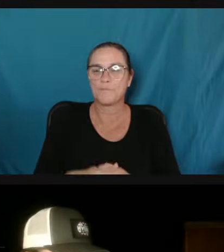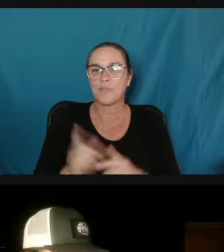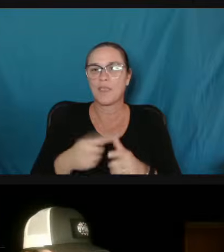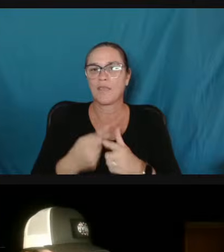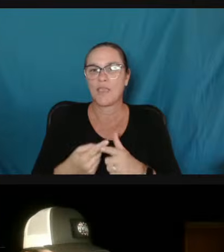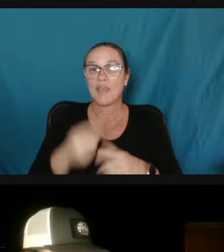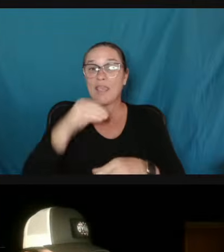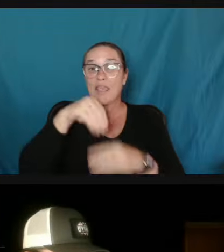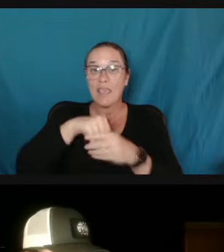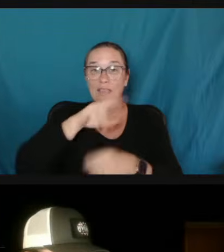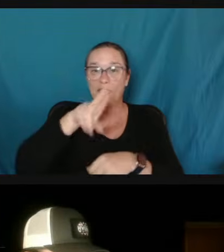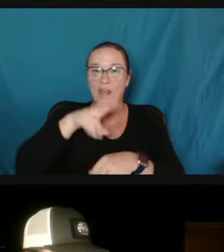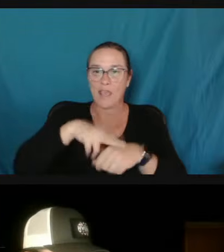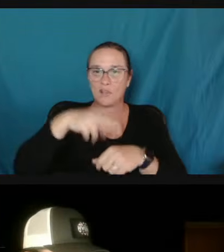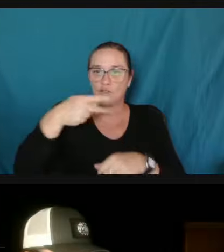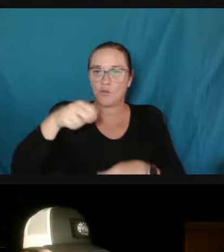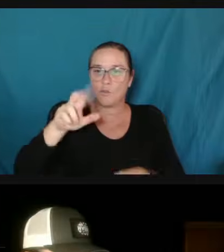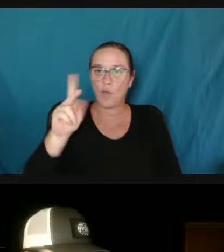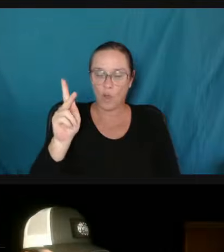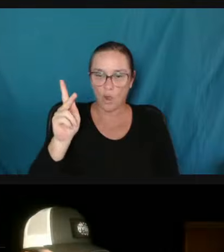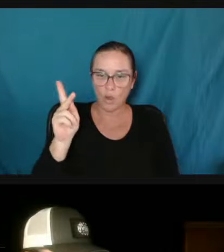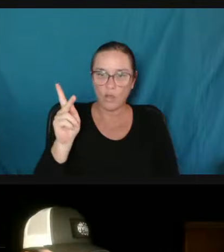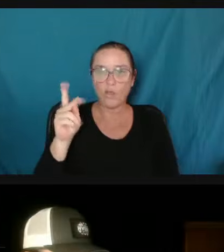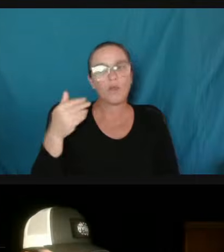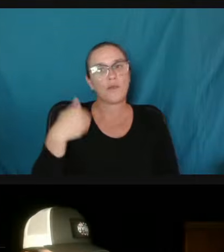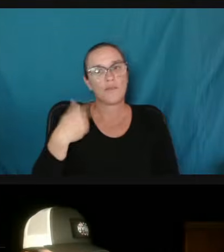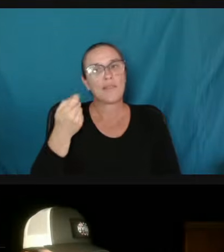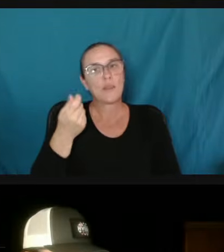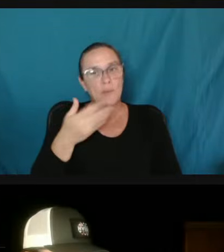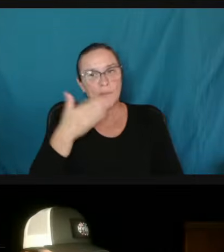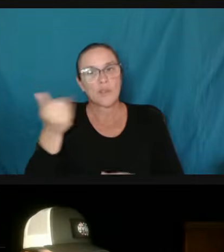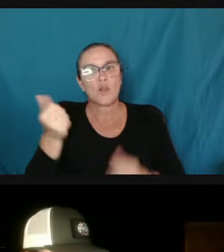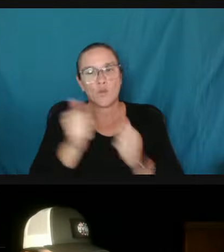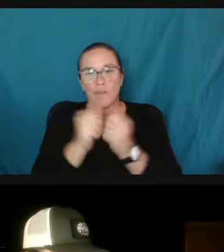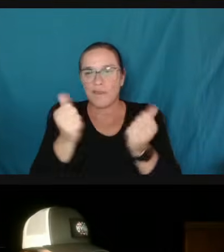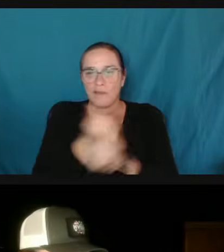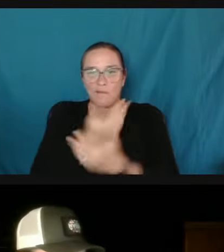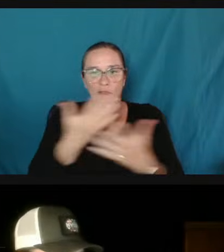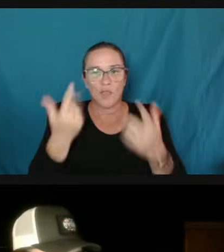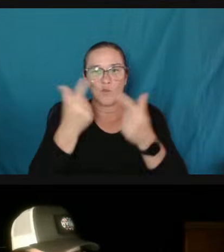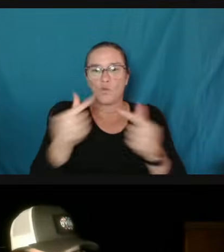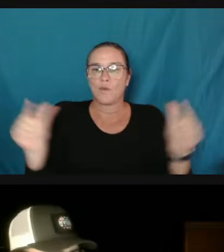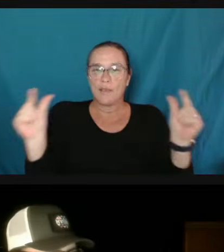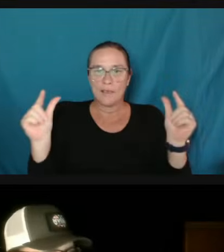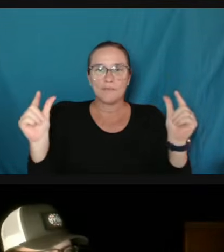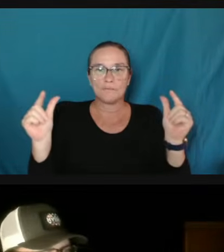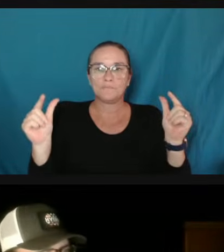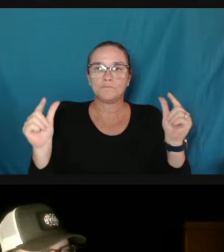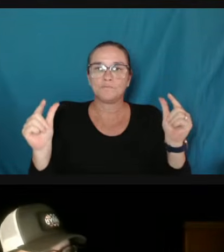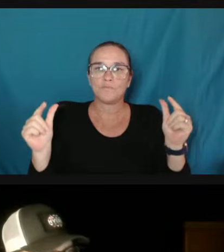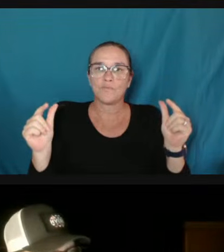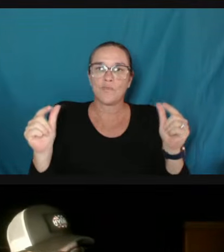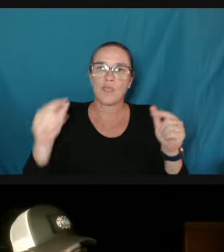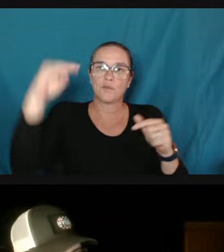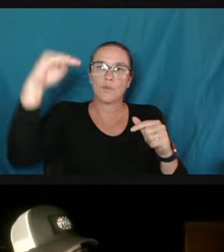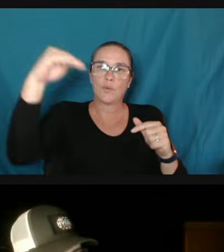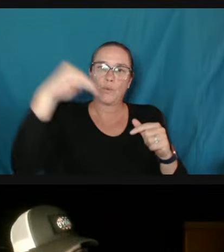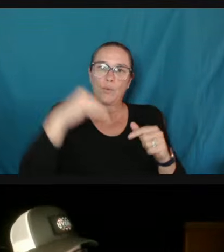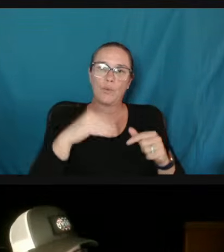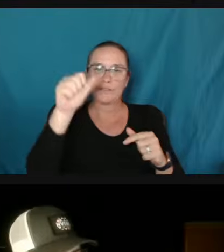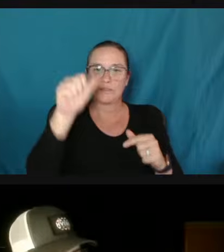park, it's a little bit better there with everything in the green, the plume blowing to the southwest into the closed